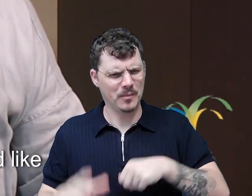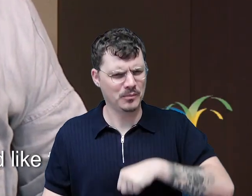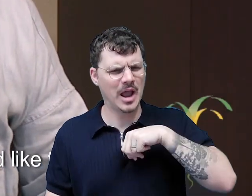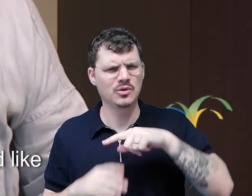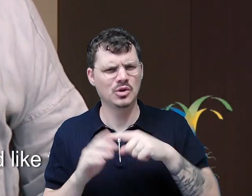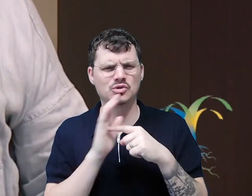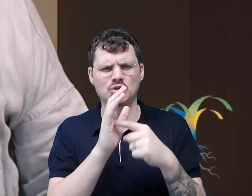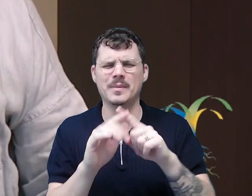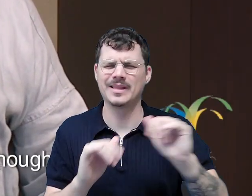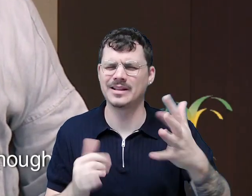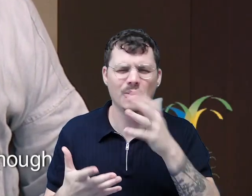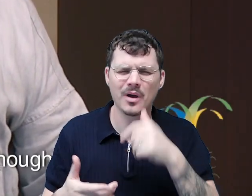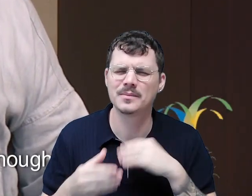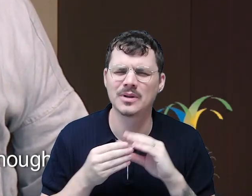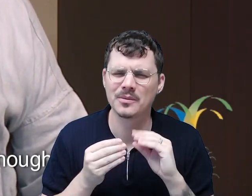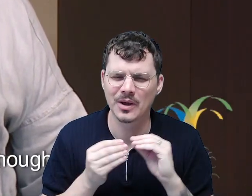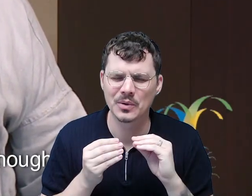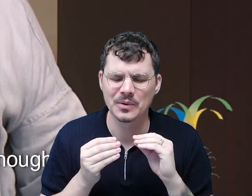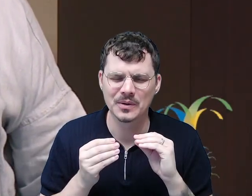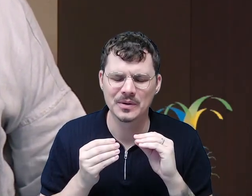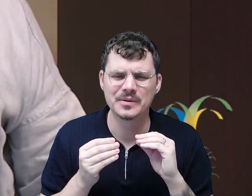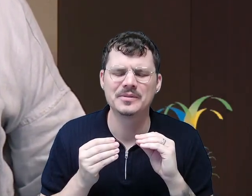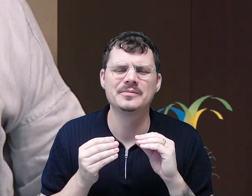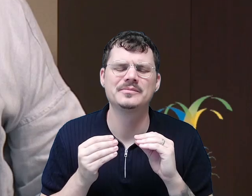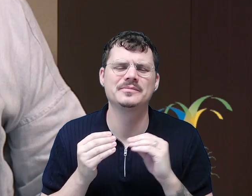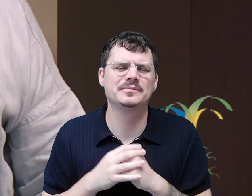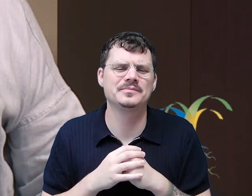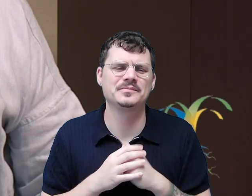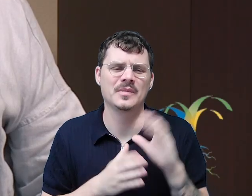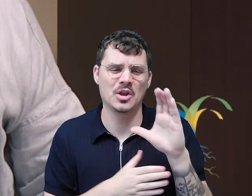are proud and like to show off. That's not what I'm talking about, though.